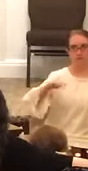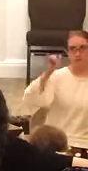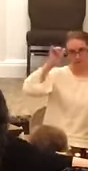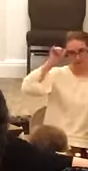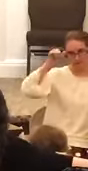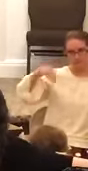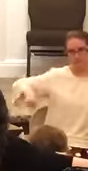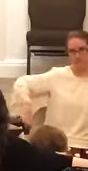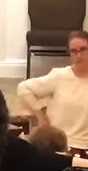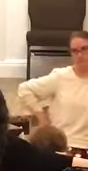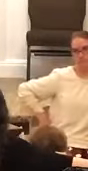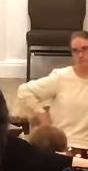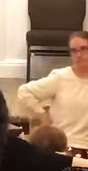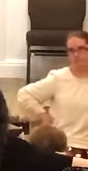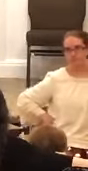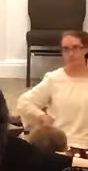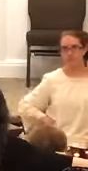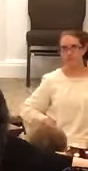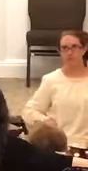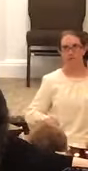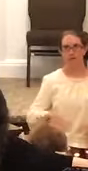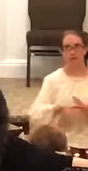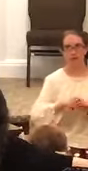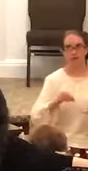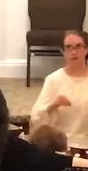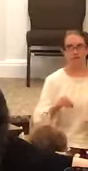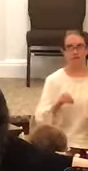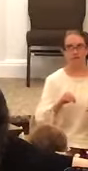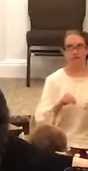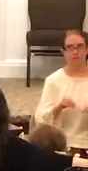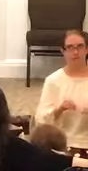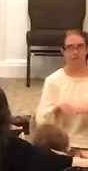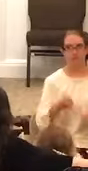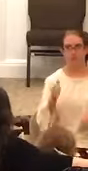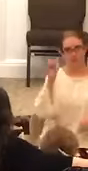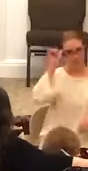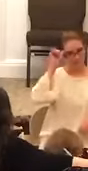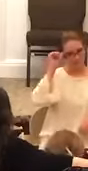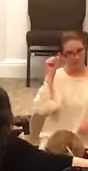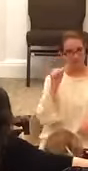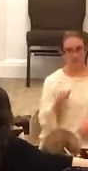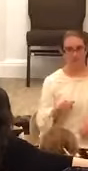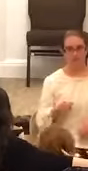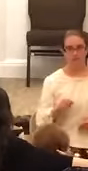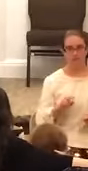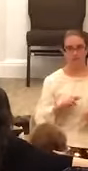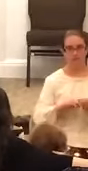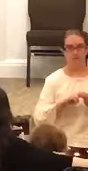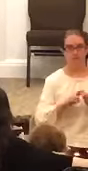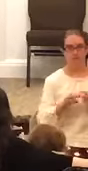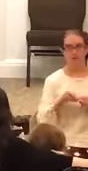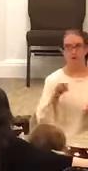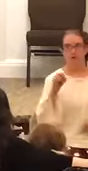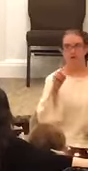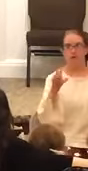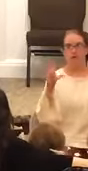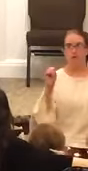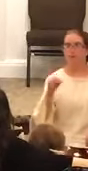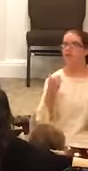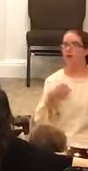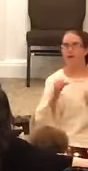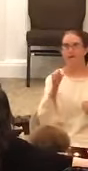cow. And then when that cow got out on the range with the rest of the cows out there, the neighbor next door may have 150 cows. You only got